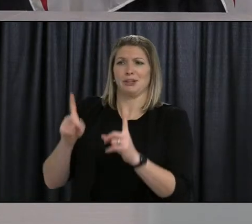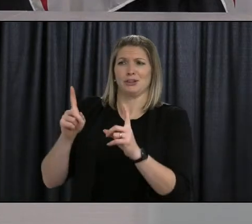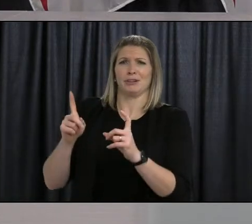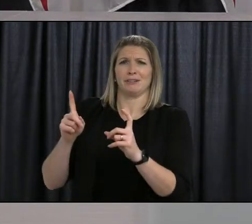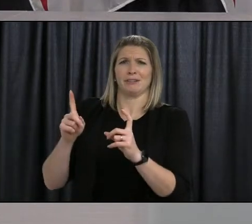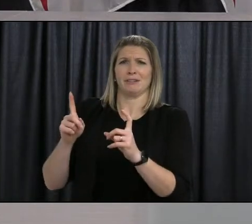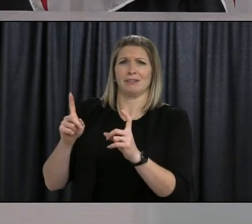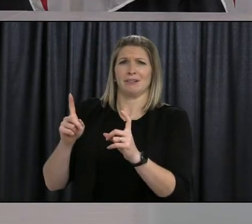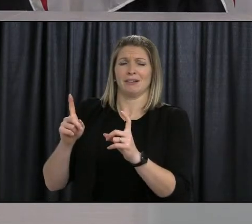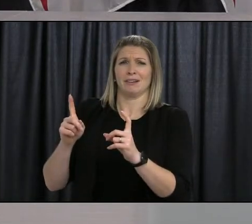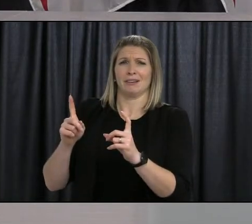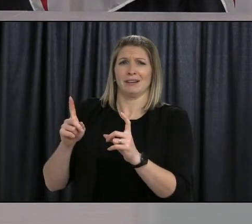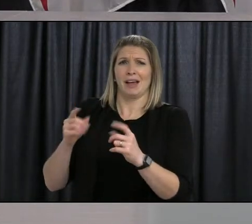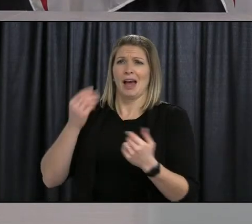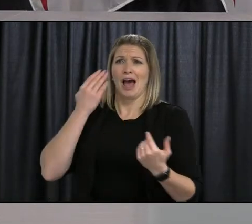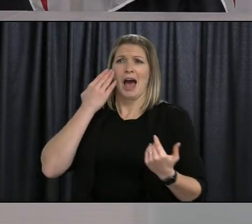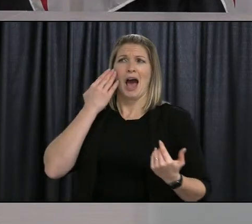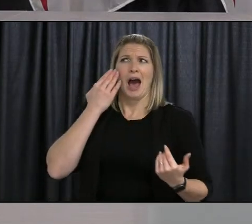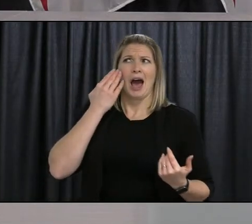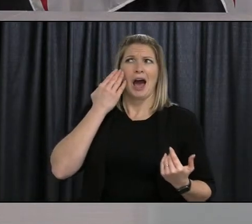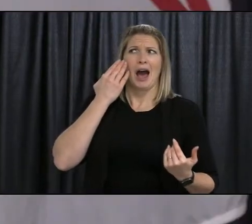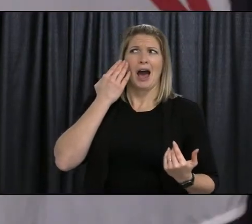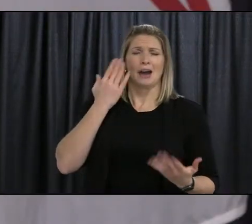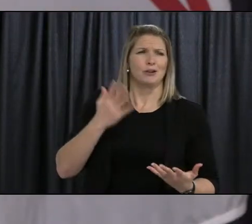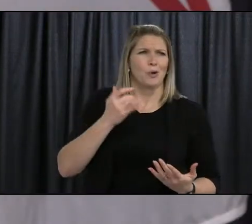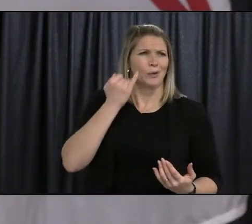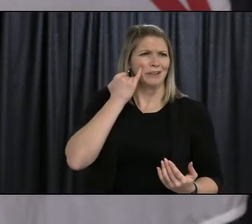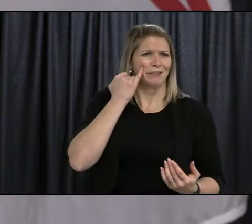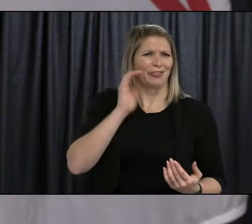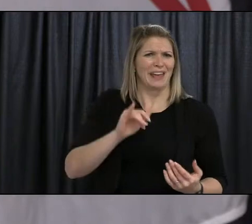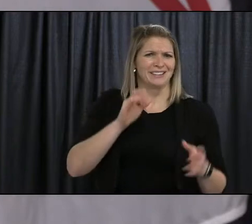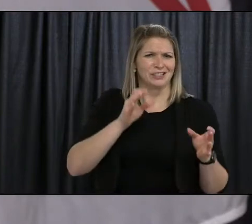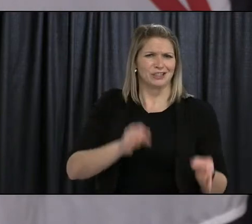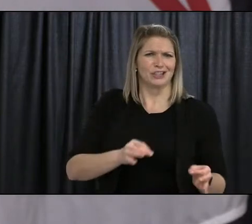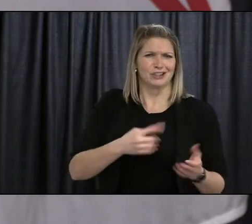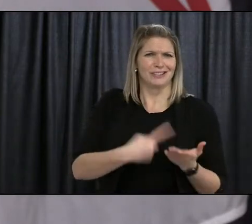I don't know that the decision even came up for discussion, to be honest with you.